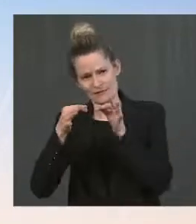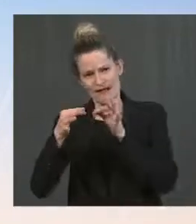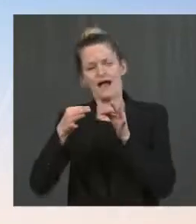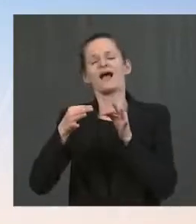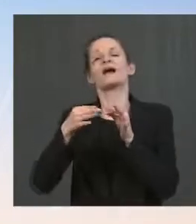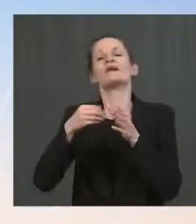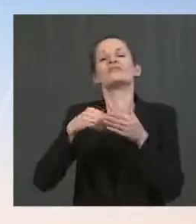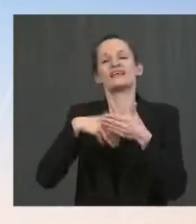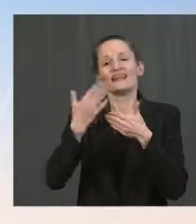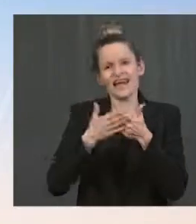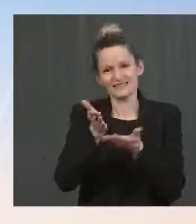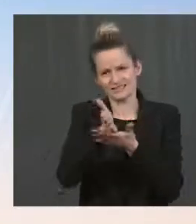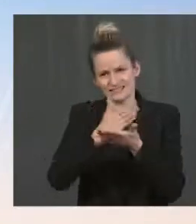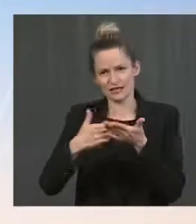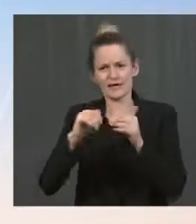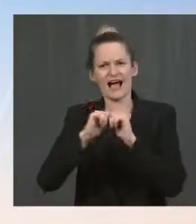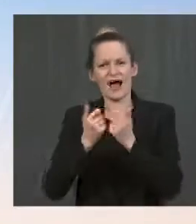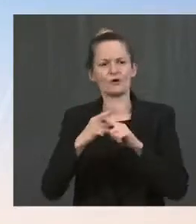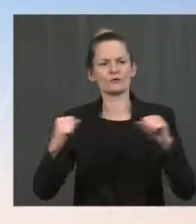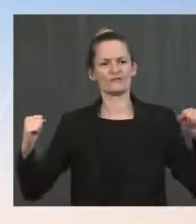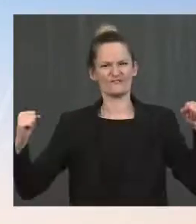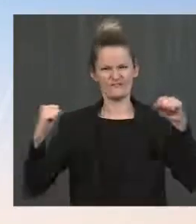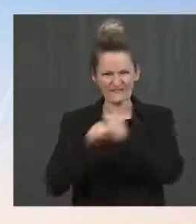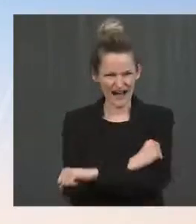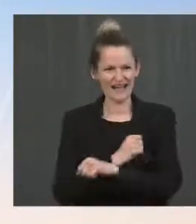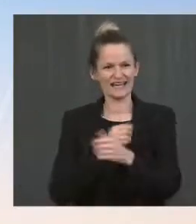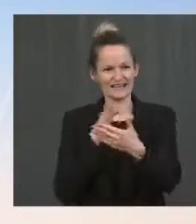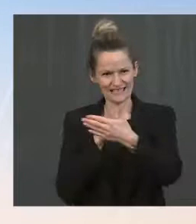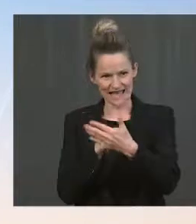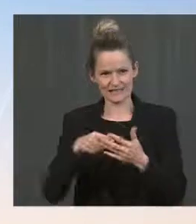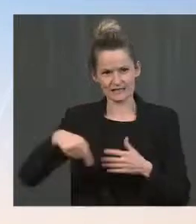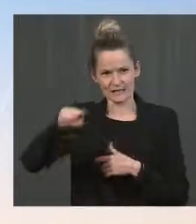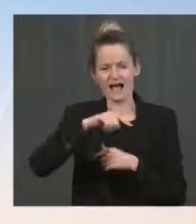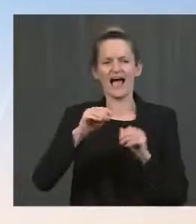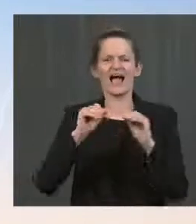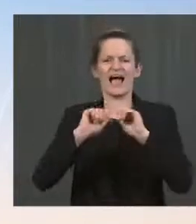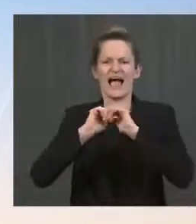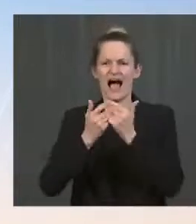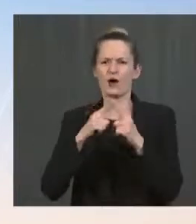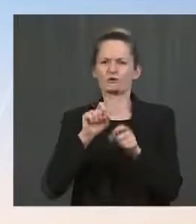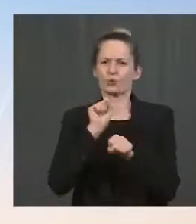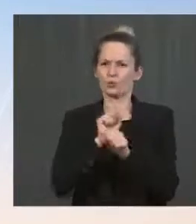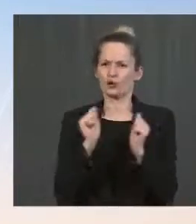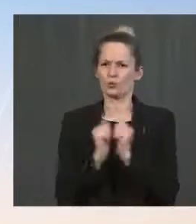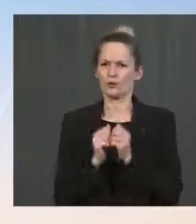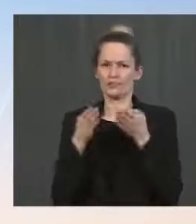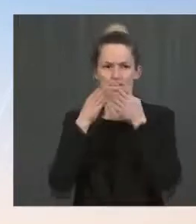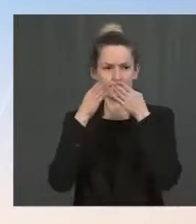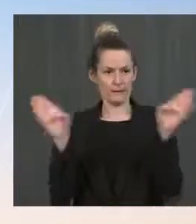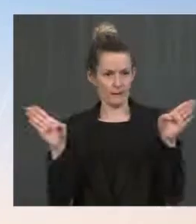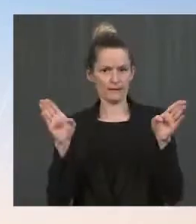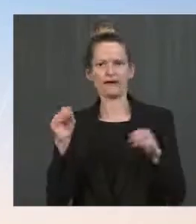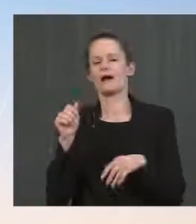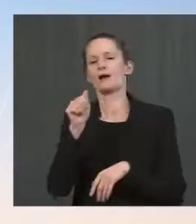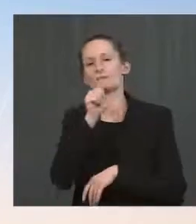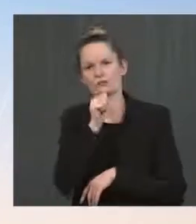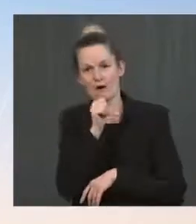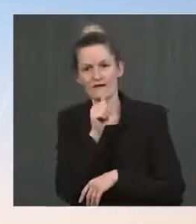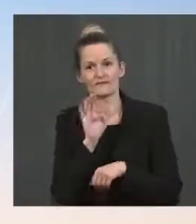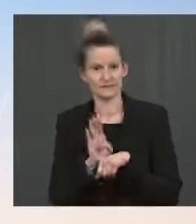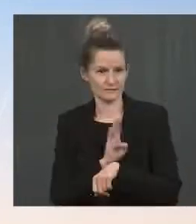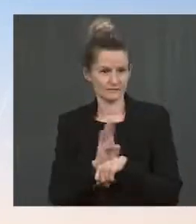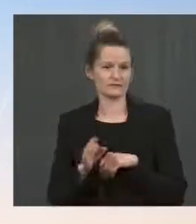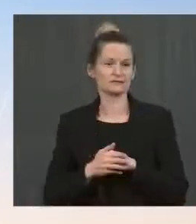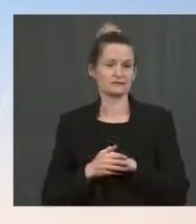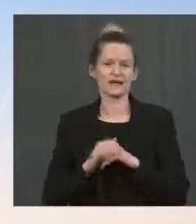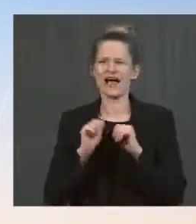virus and what that looks like, including measures to work with the public and private sector, building on the steps that we've already announced, the steps we've taken over the last few months,